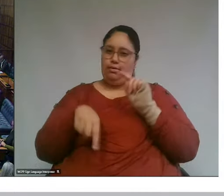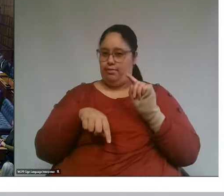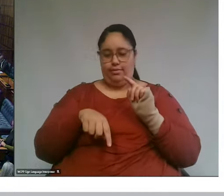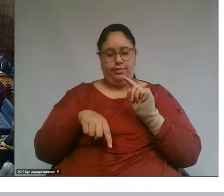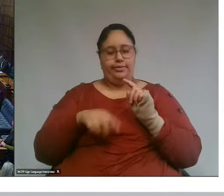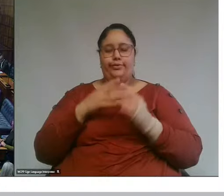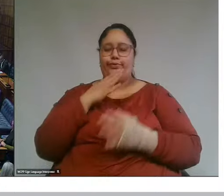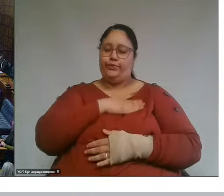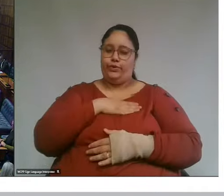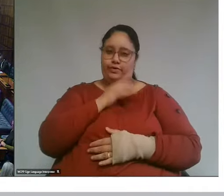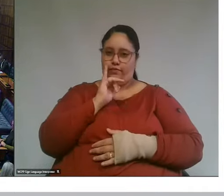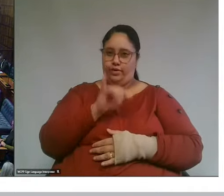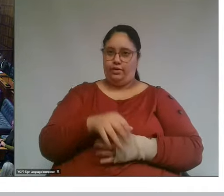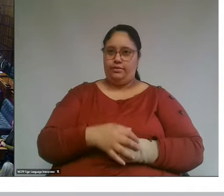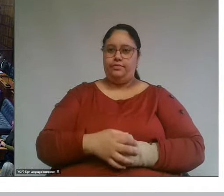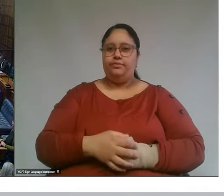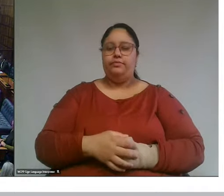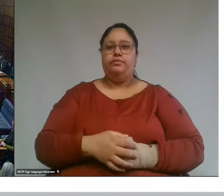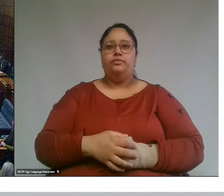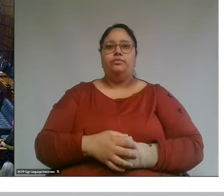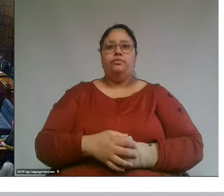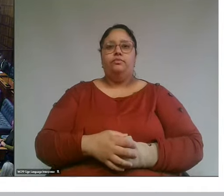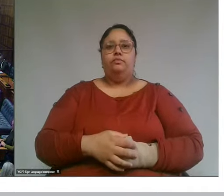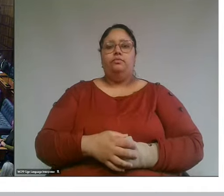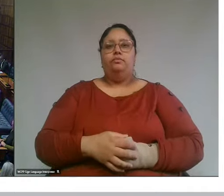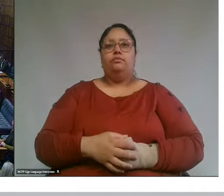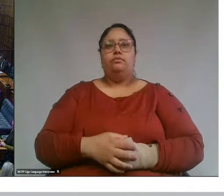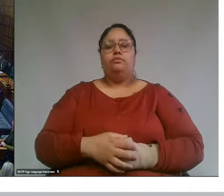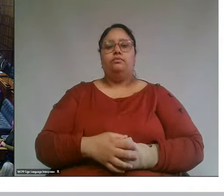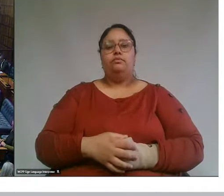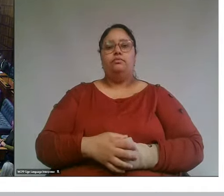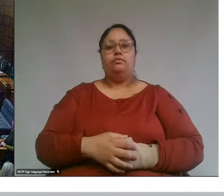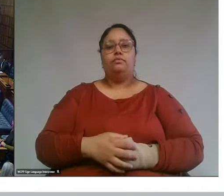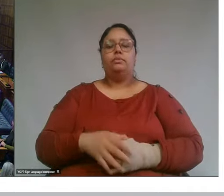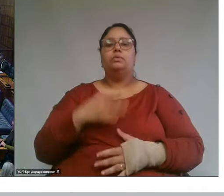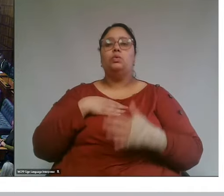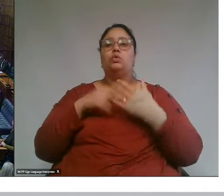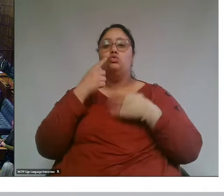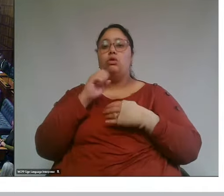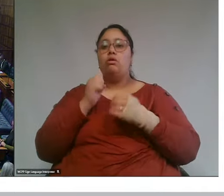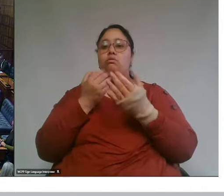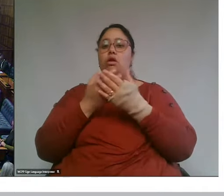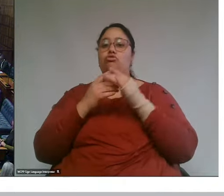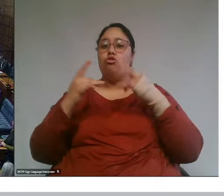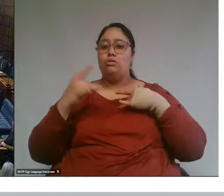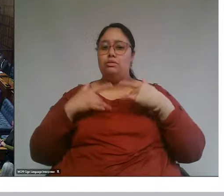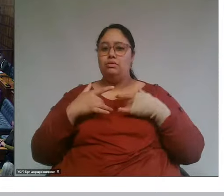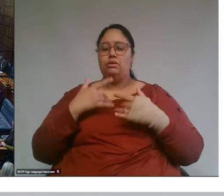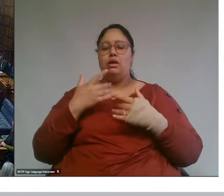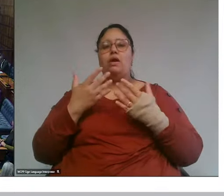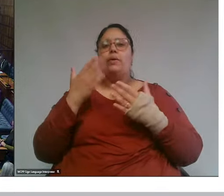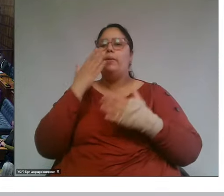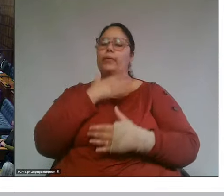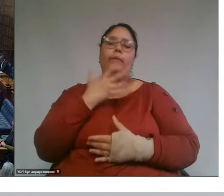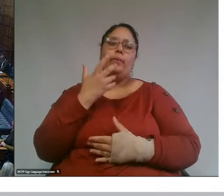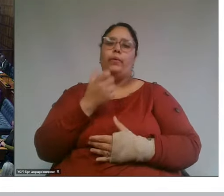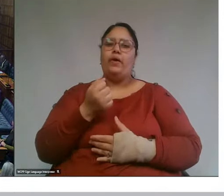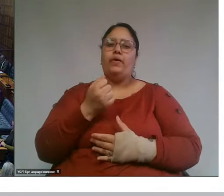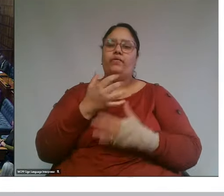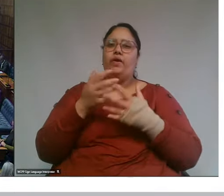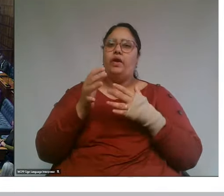pardon me for that so I just wanted to check because one of the things that they raise as a concern is that obviously there isn't any